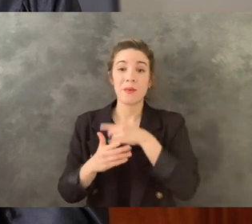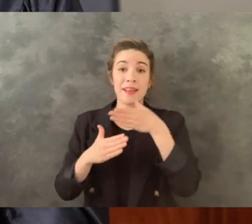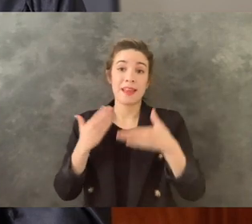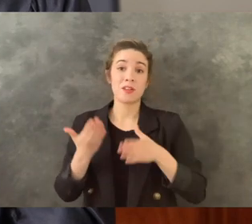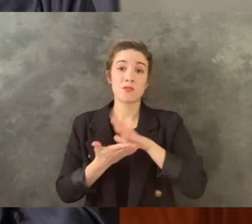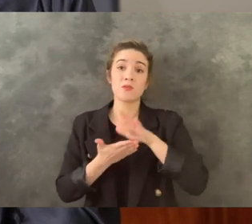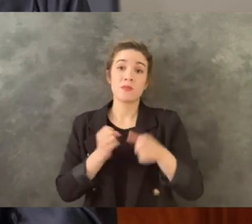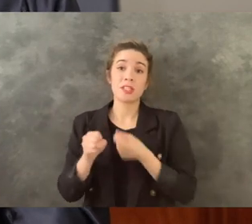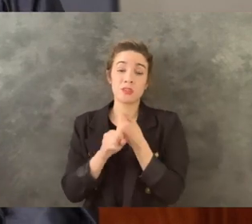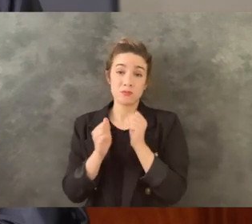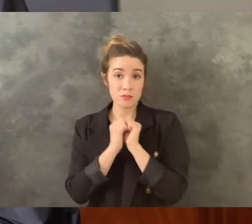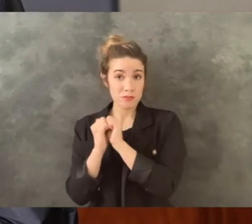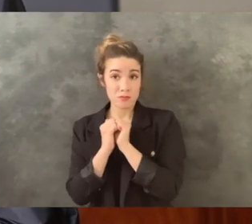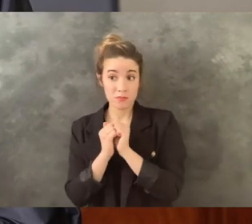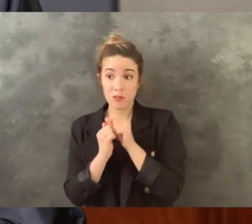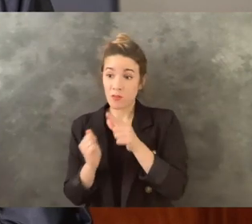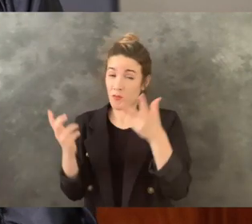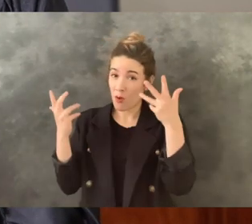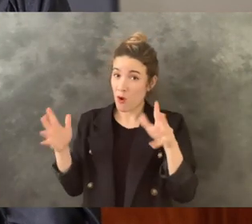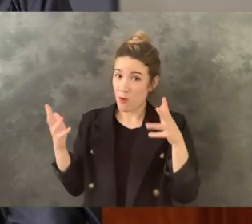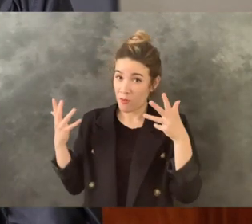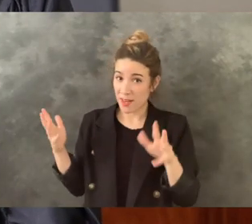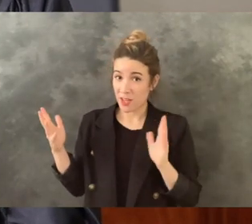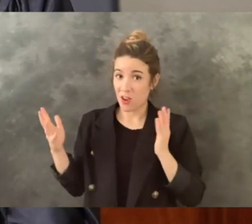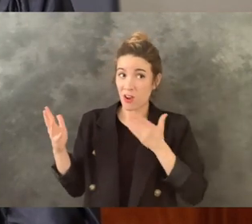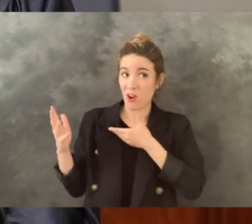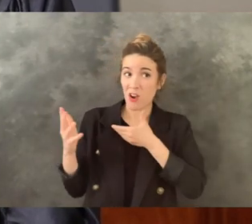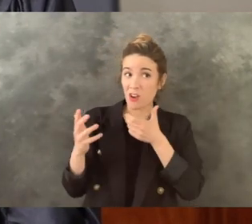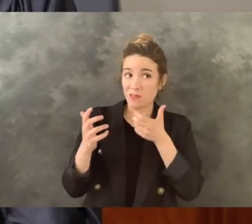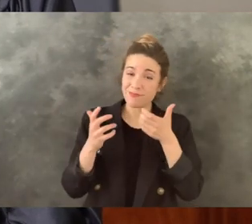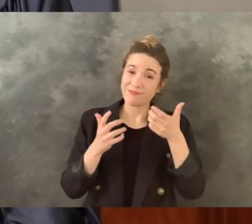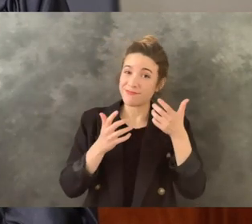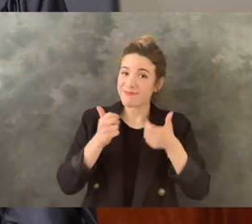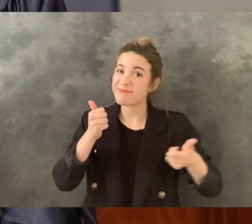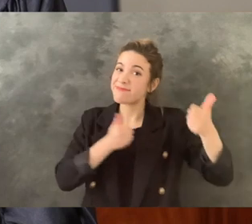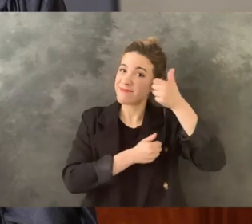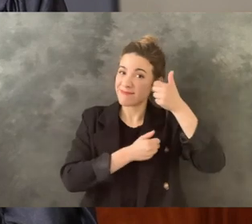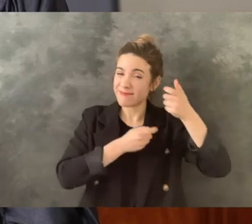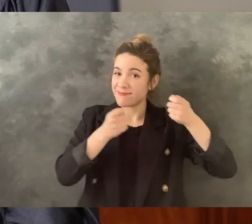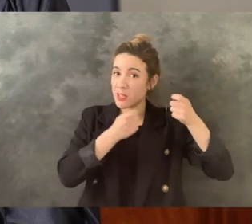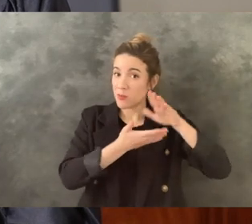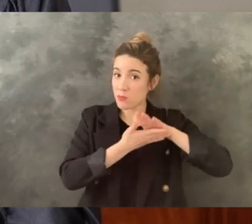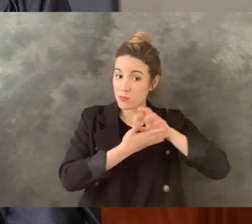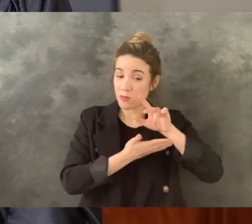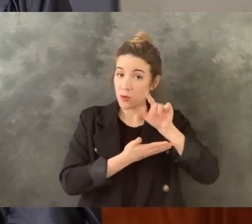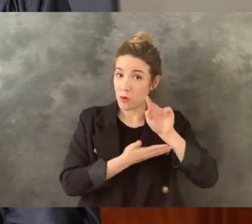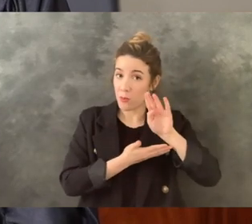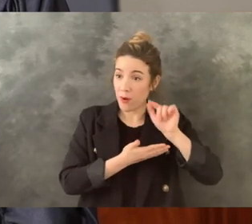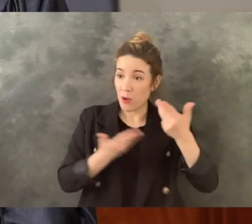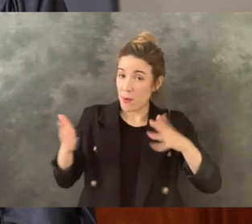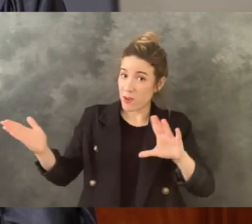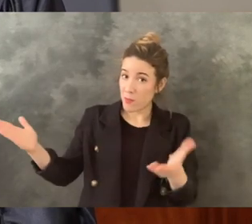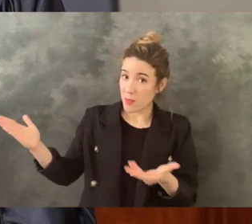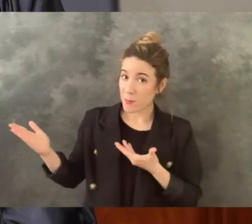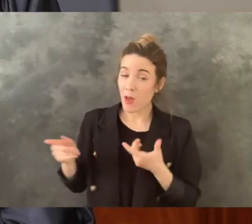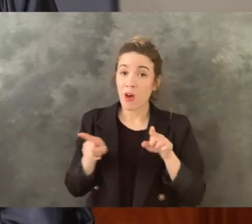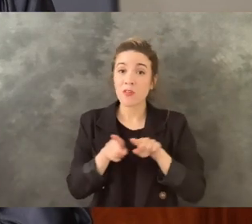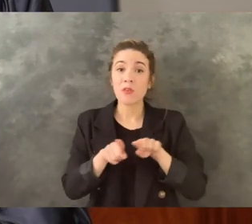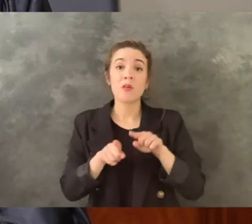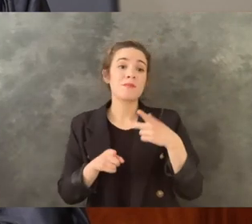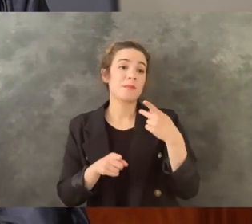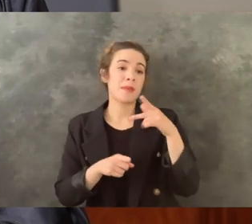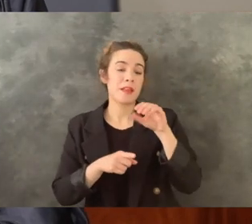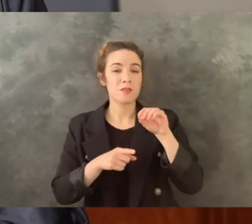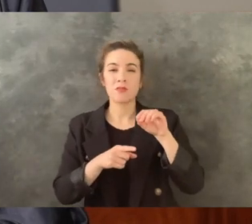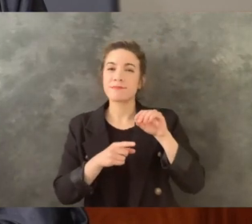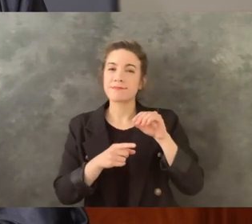school year together. You've already been welcomed by our Superintendent of Schools, Kurt Browning. As well today, we'll hear from the